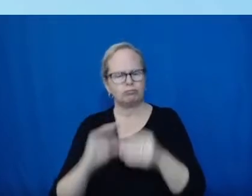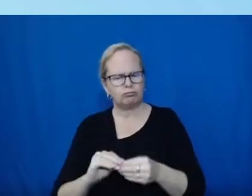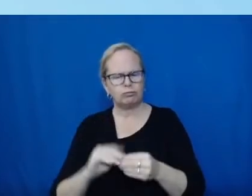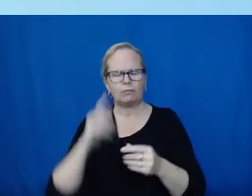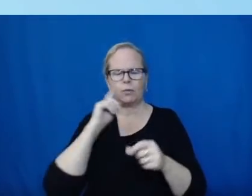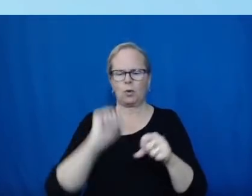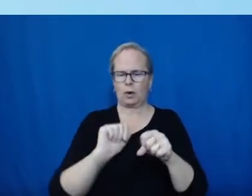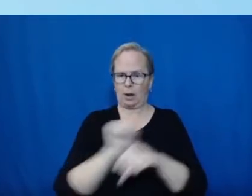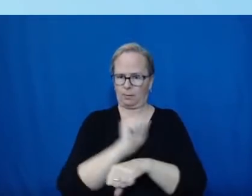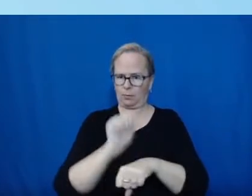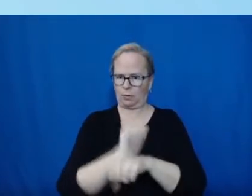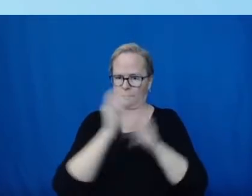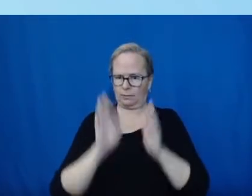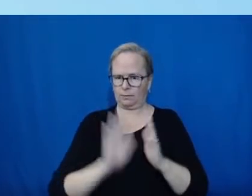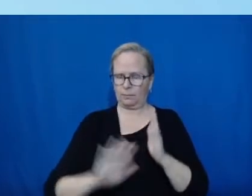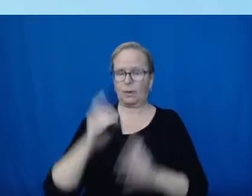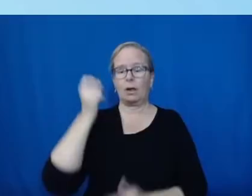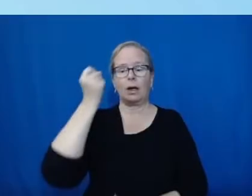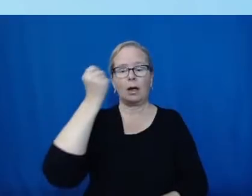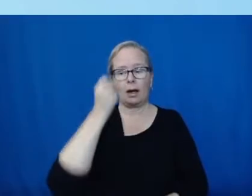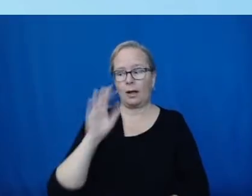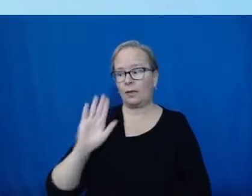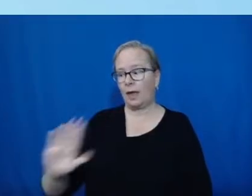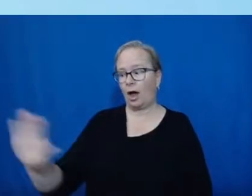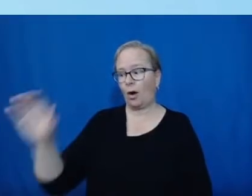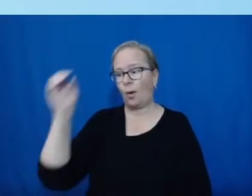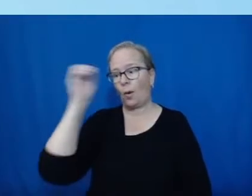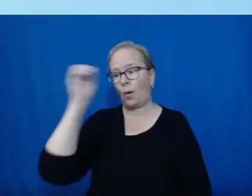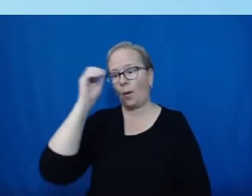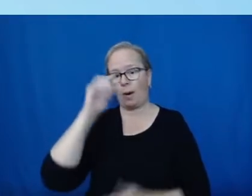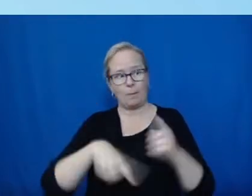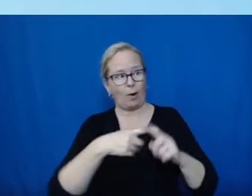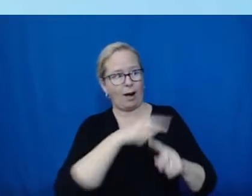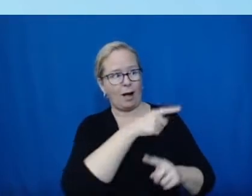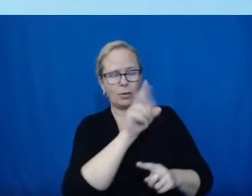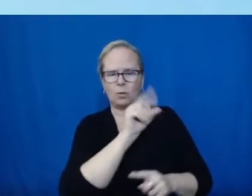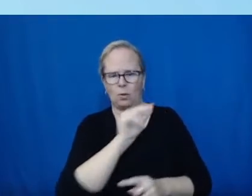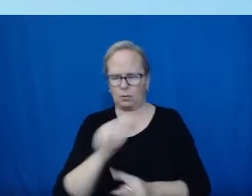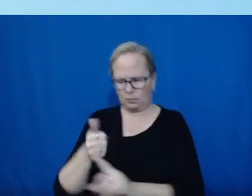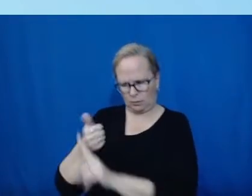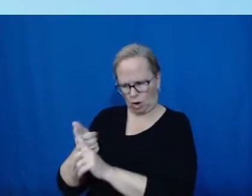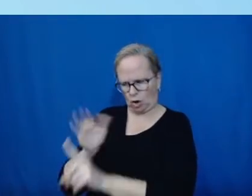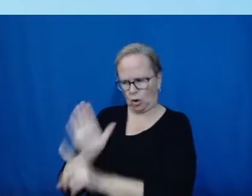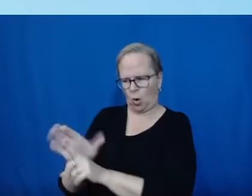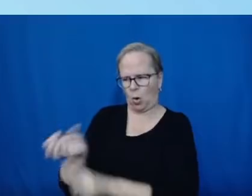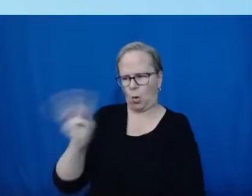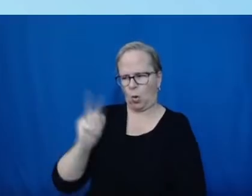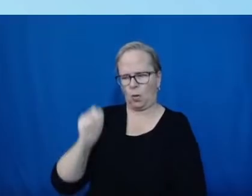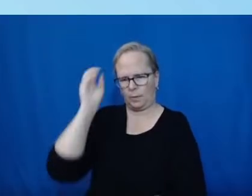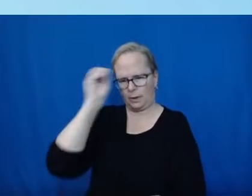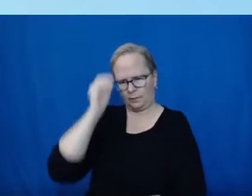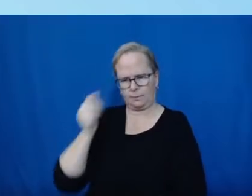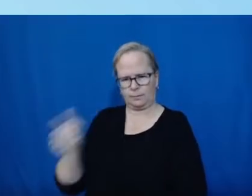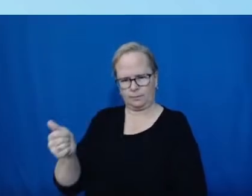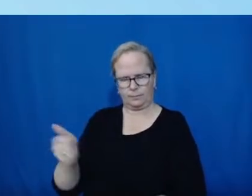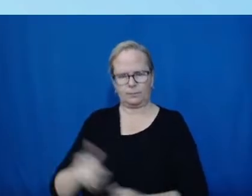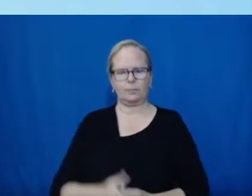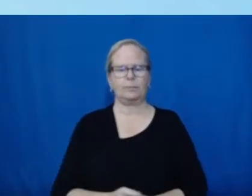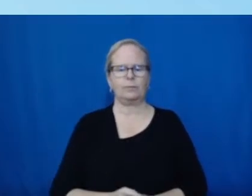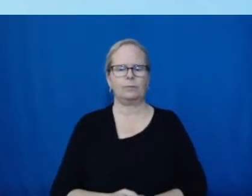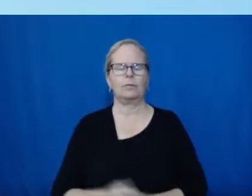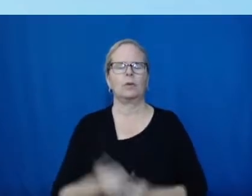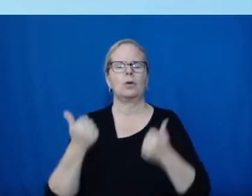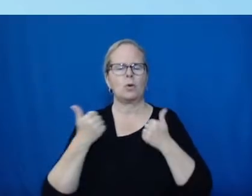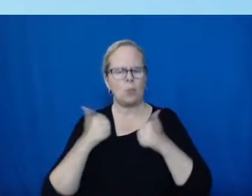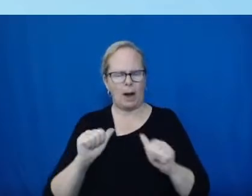panelists are their own and do not represent any institutions they may be affiliated with. We have collectively gathered here as concerned Albertans attempting